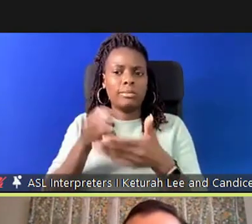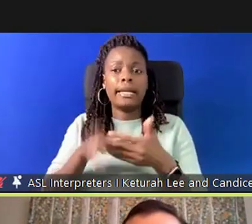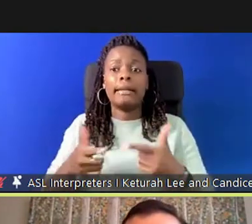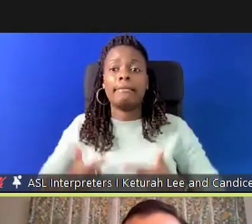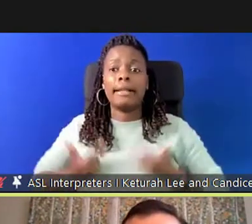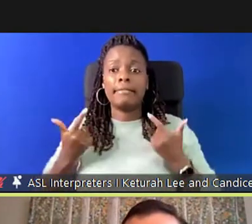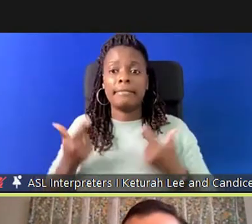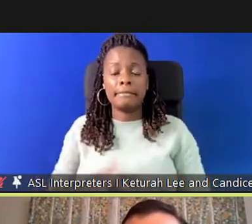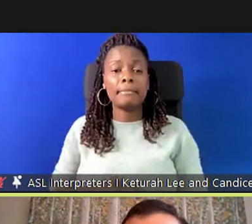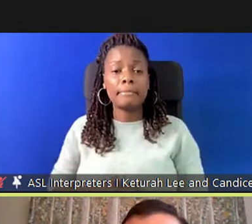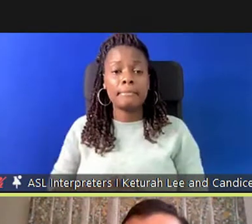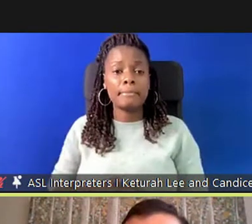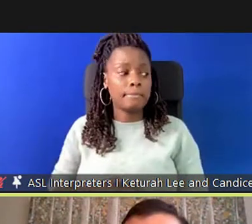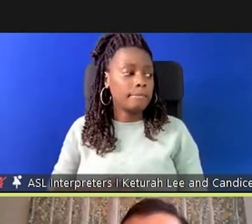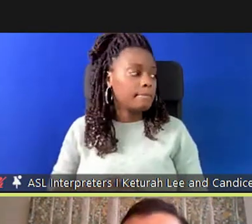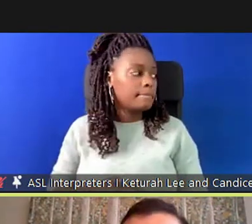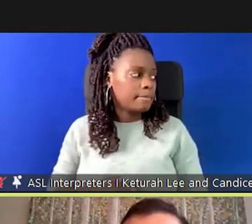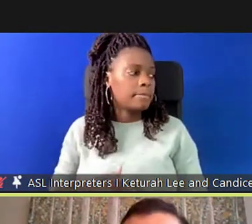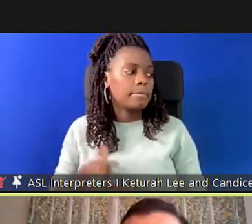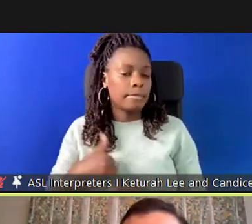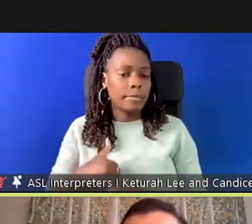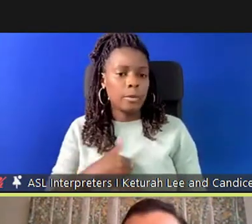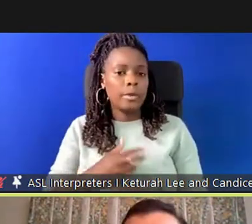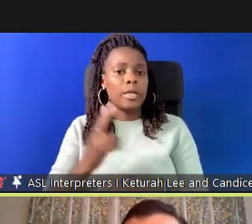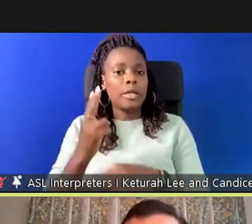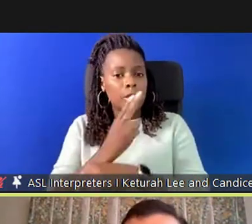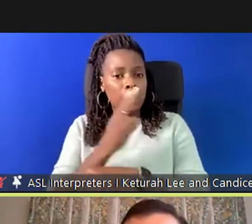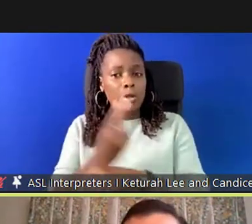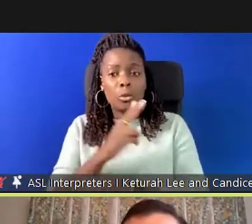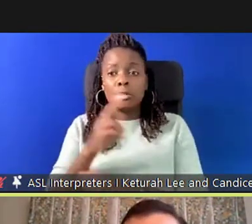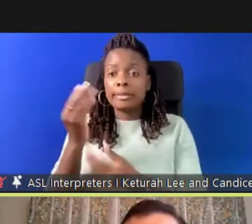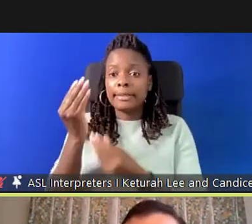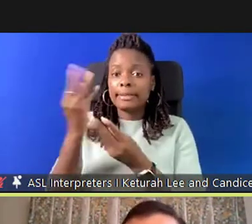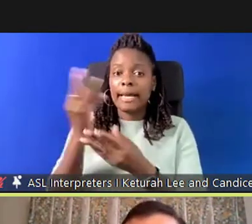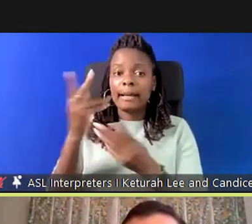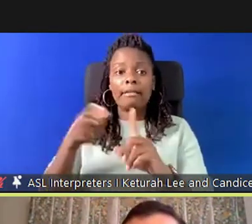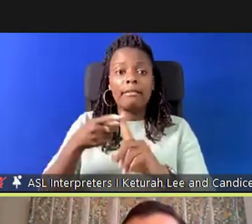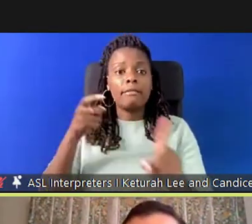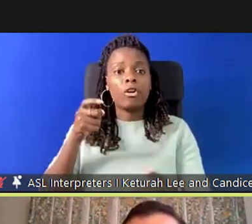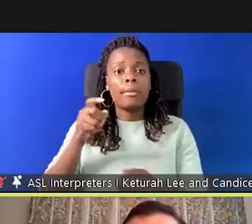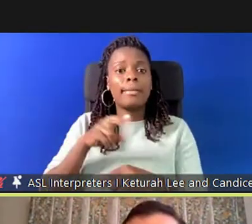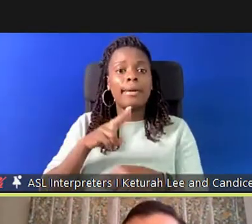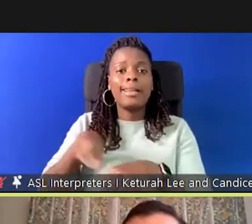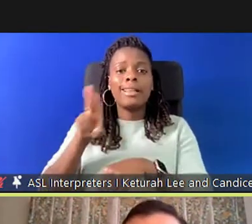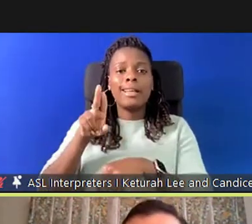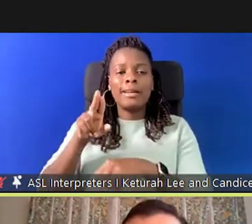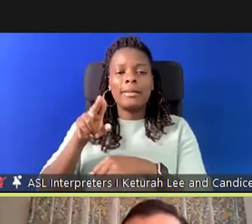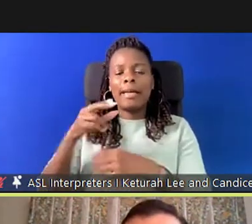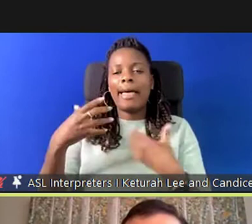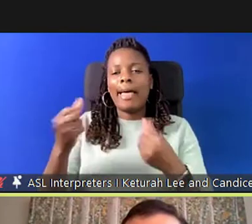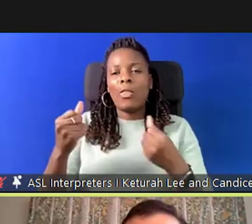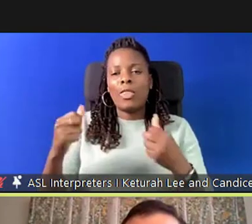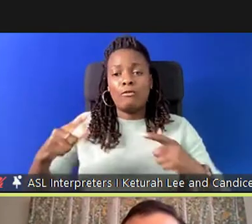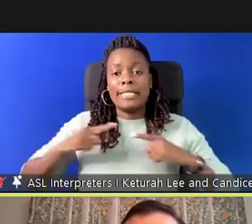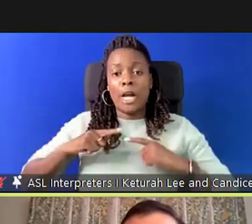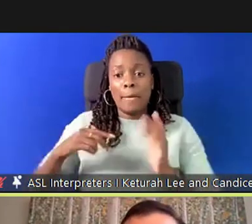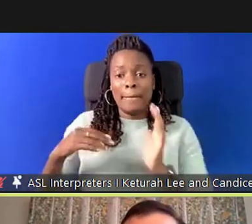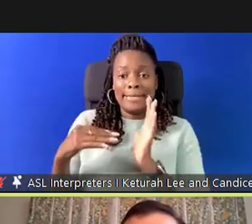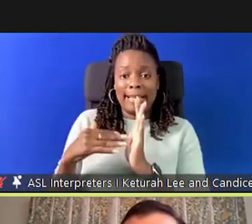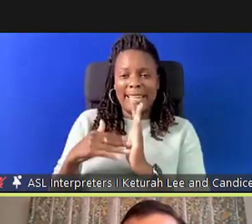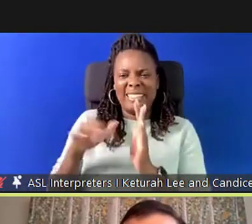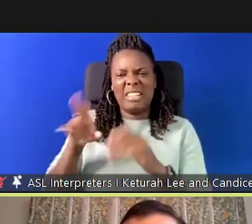We use data from the Health and Retirement Study, which is a nationally representative sample of adults over age 50.